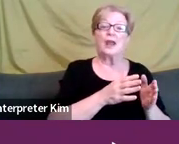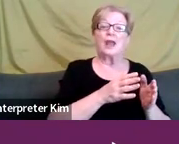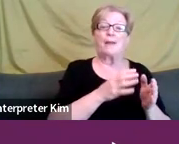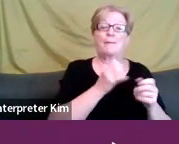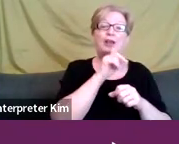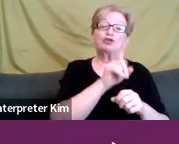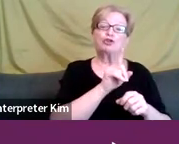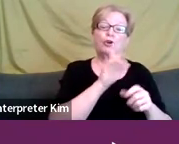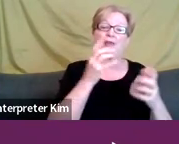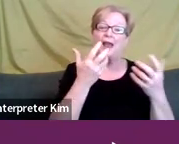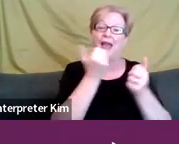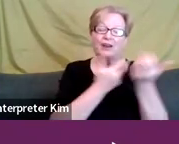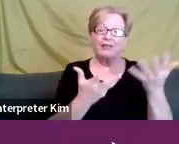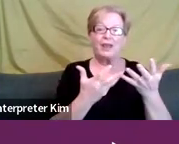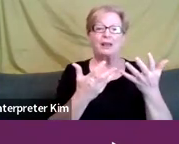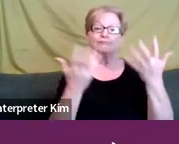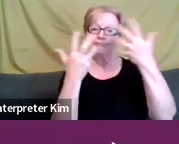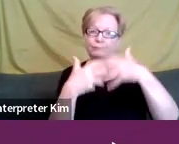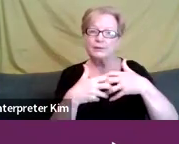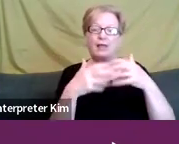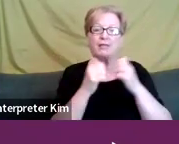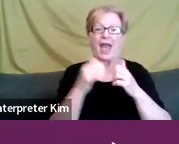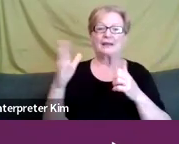their employees are